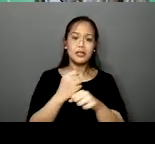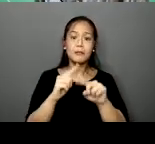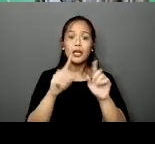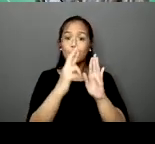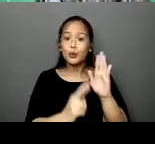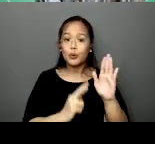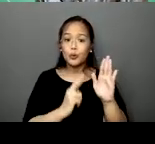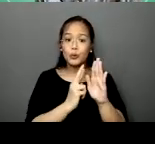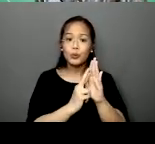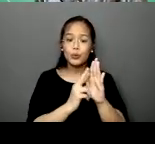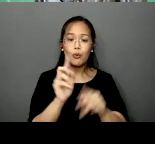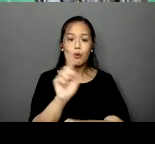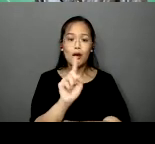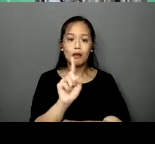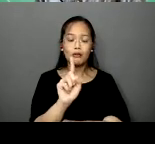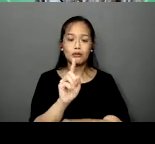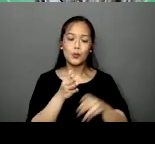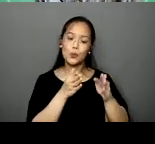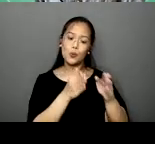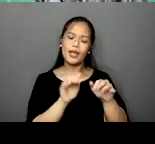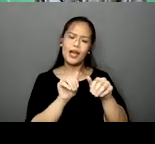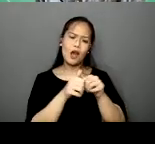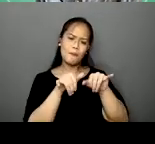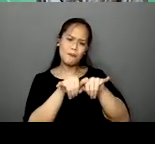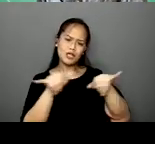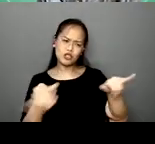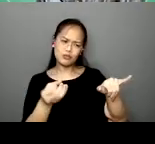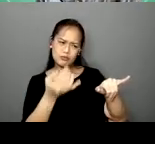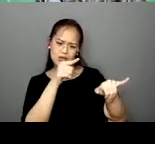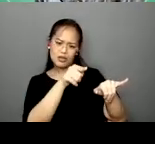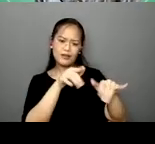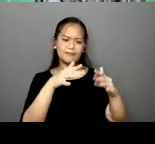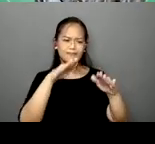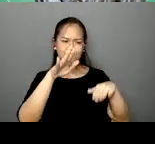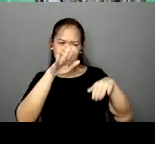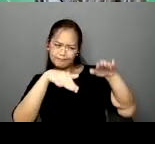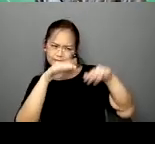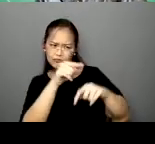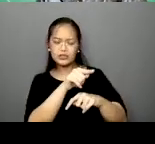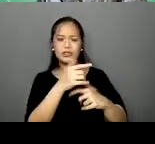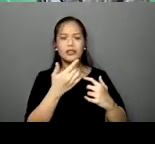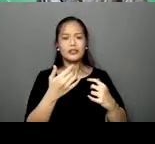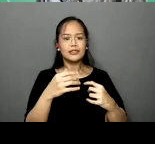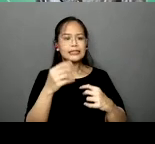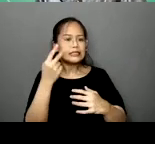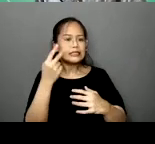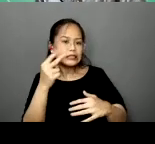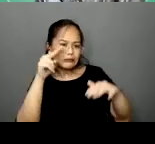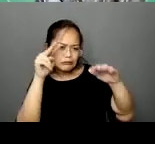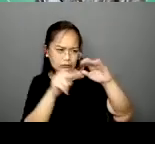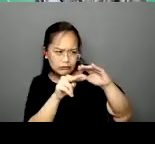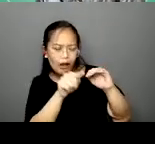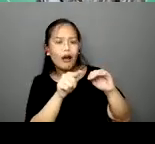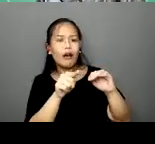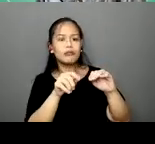that they serve as a way of measuring and a standard on which to look at sustainability. And these certifying